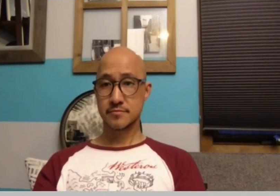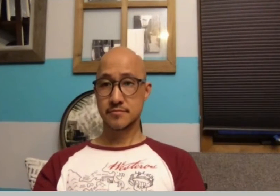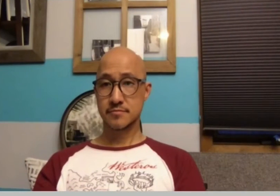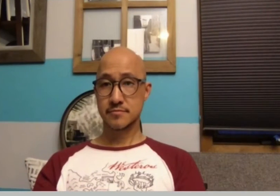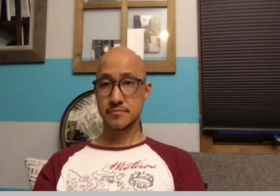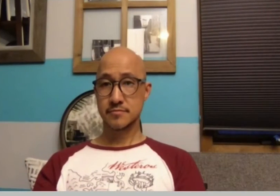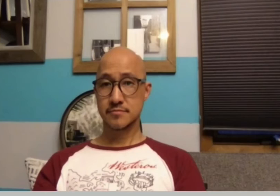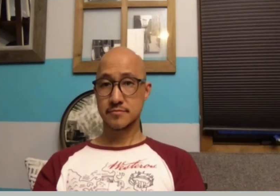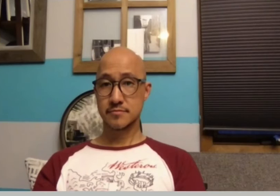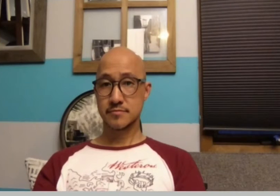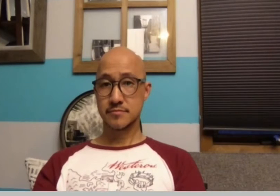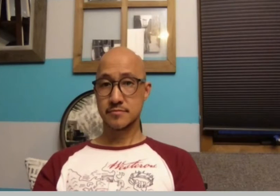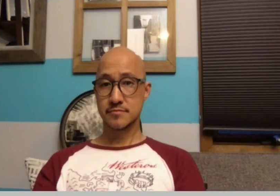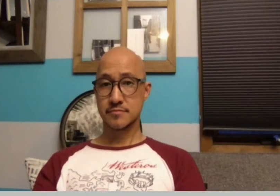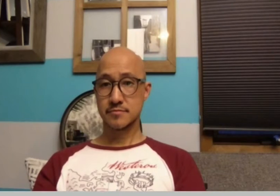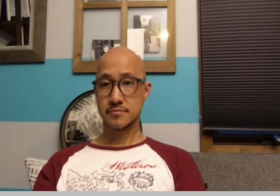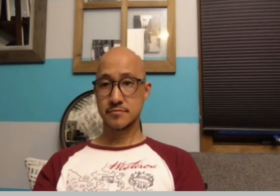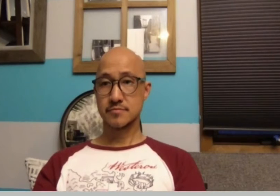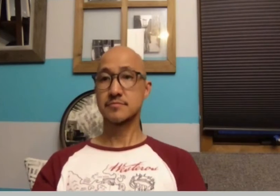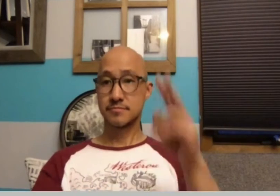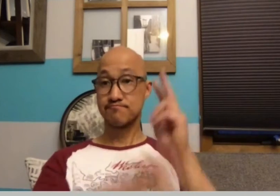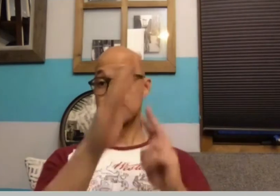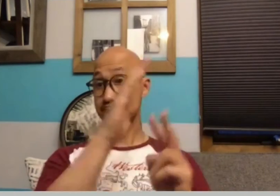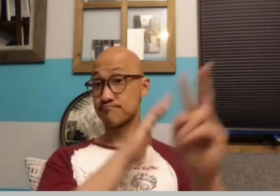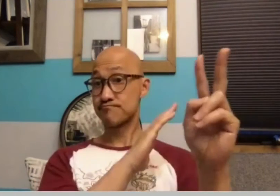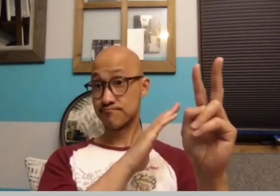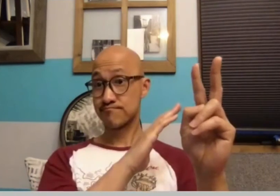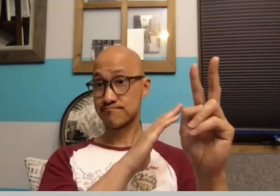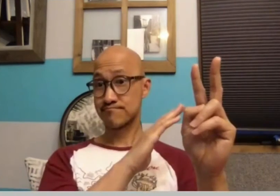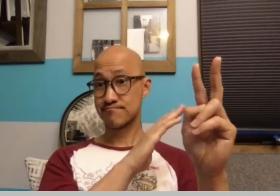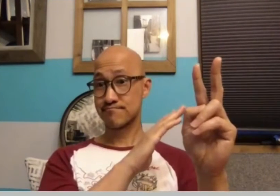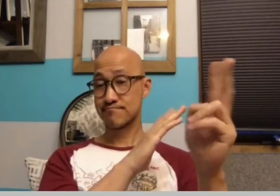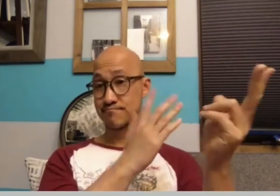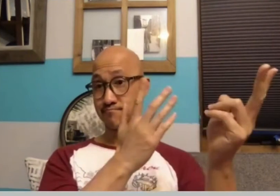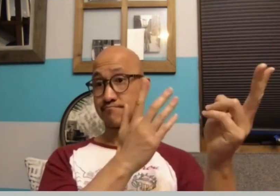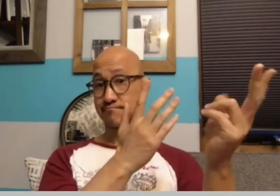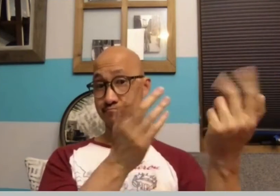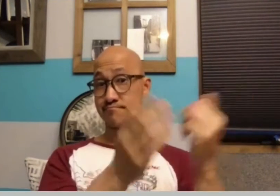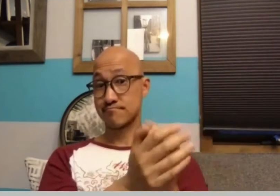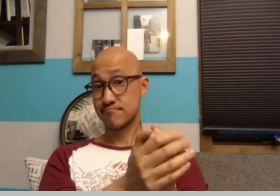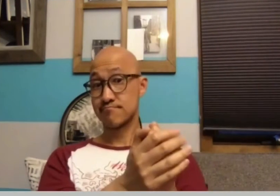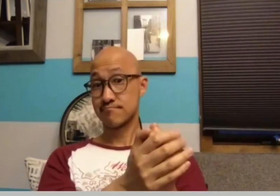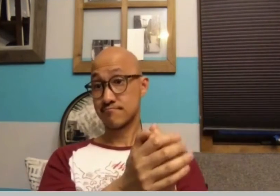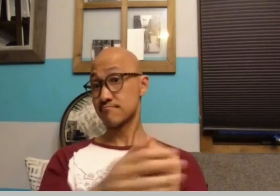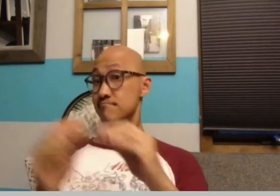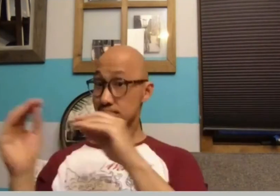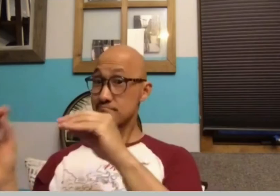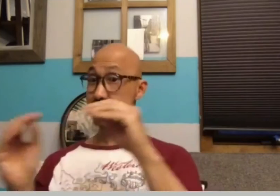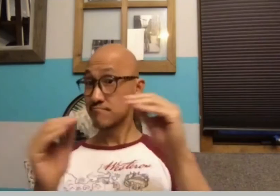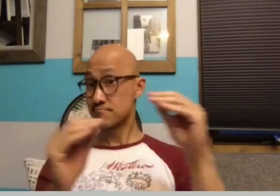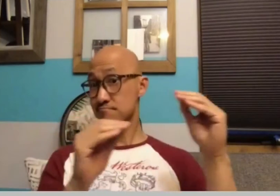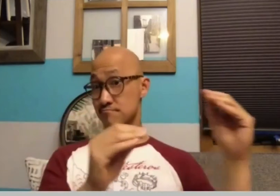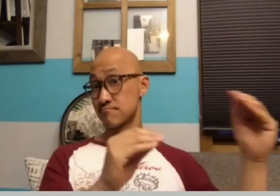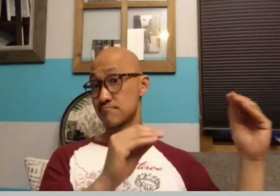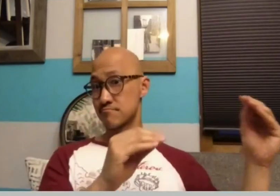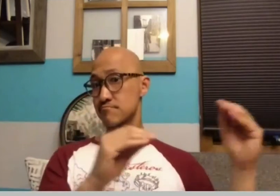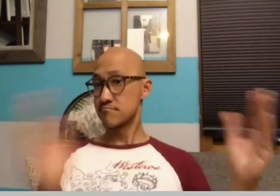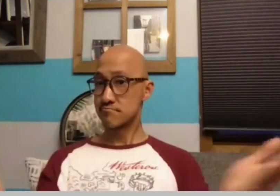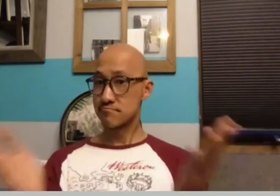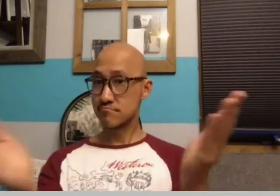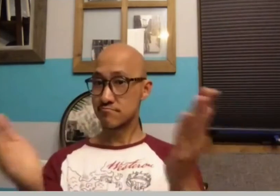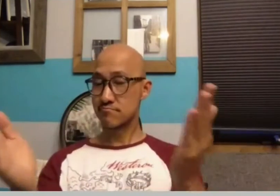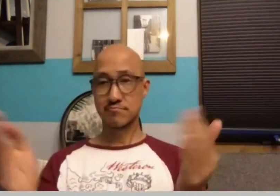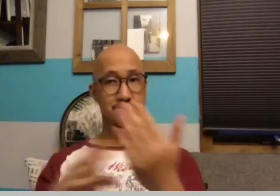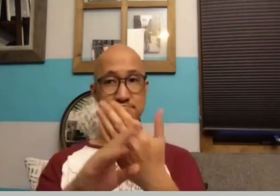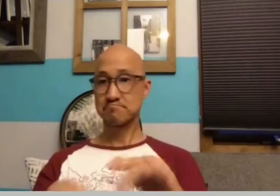to us in 2021, and they really should convict us and challenge us to look for ways to do even more. Right? We